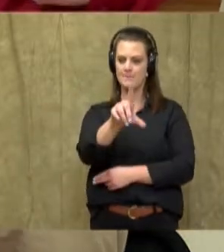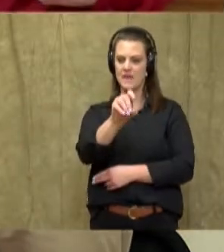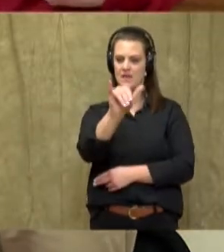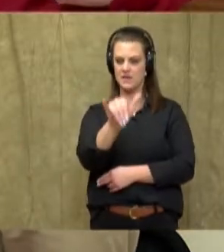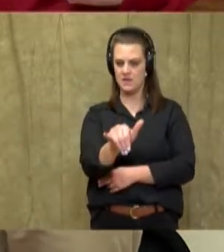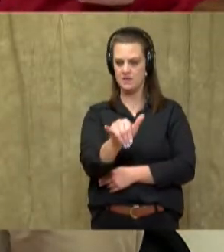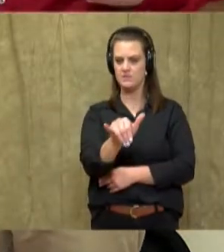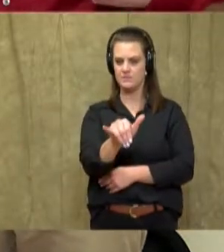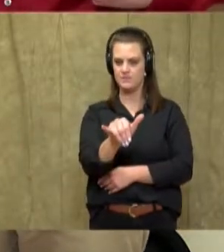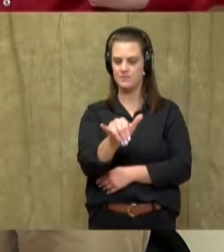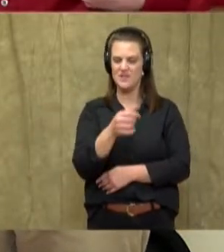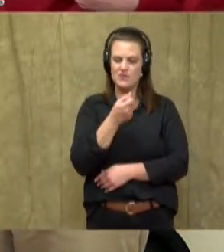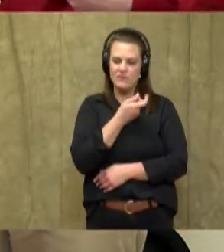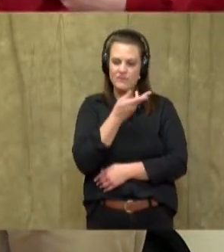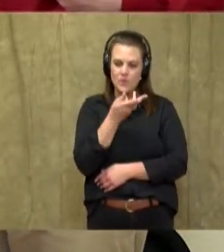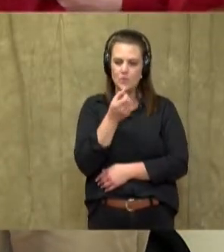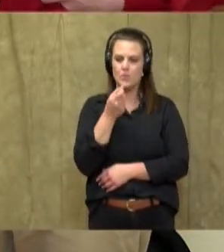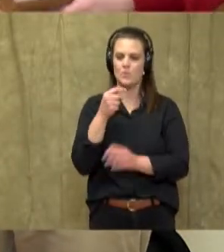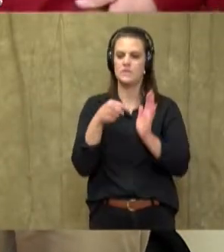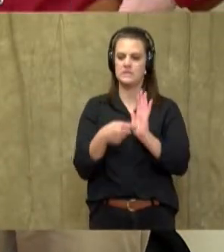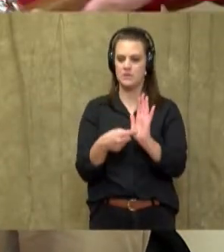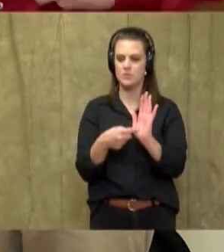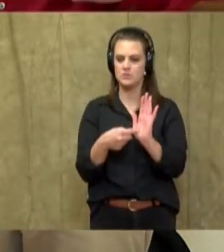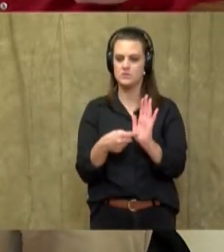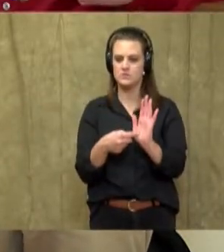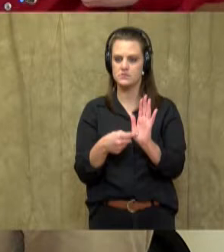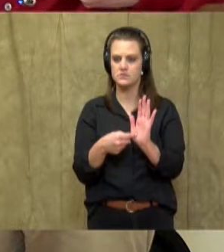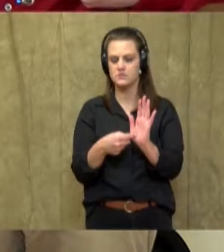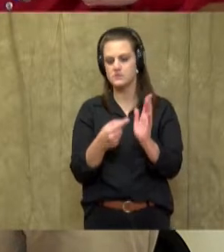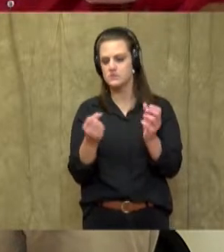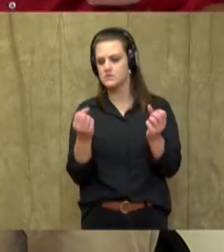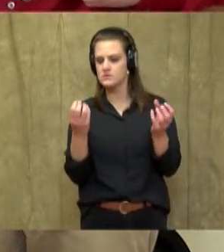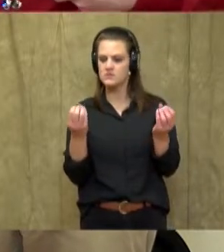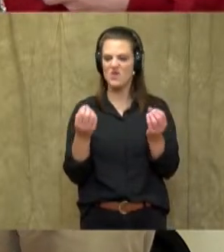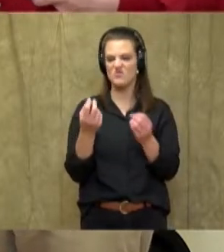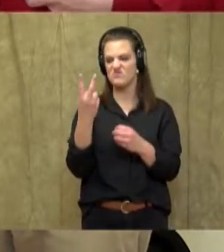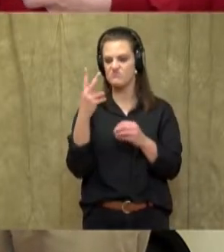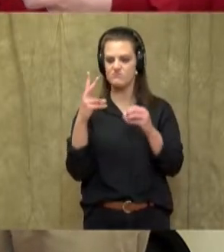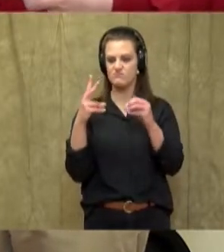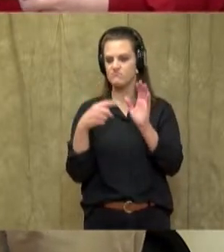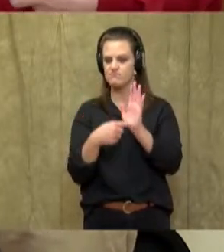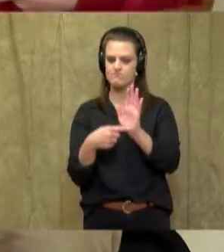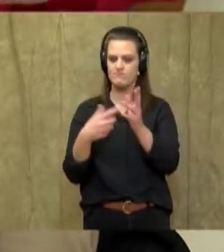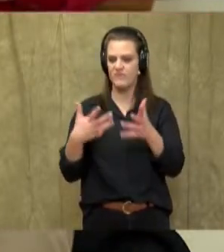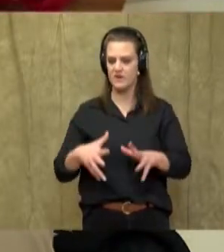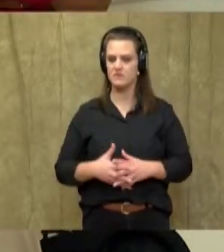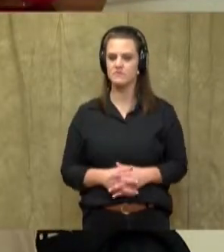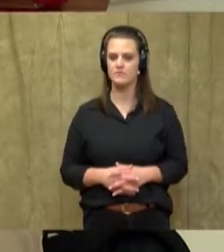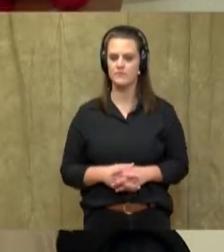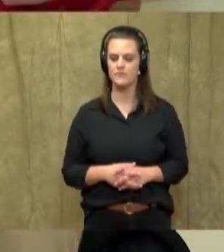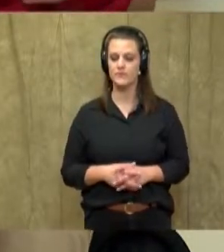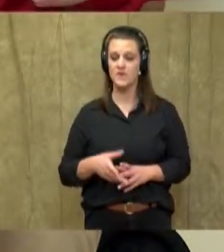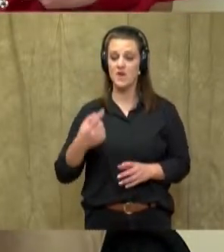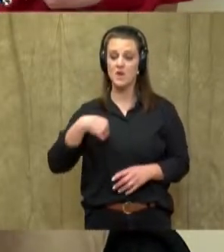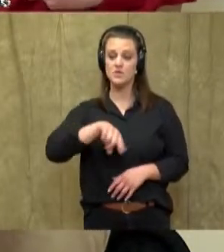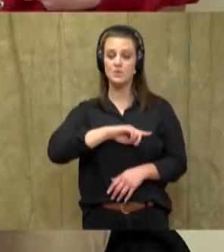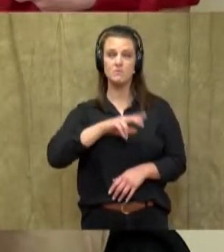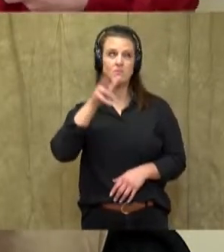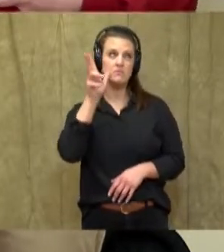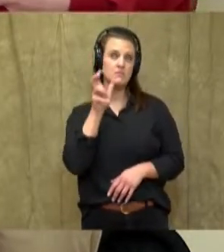I have a few examples for you. Let's just do 2 examples of this. We're going to